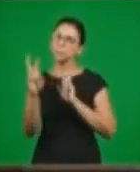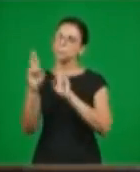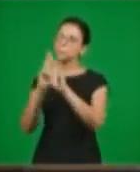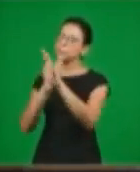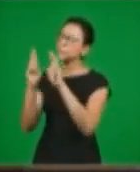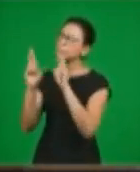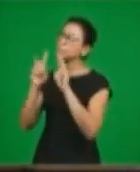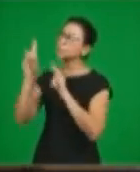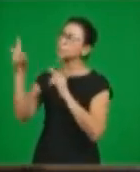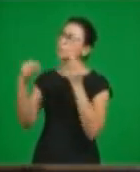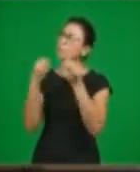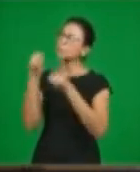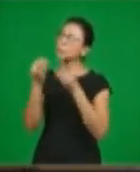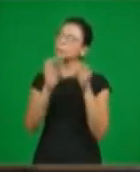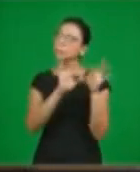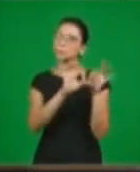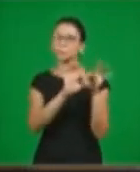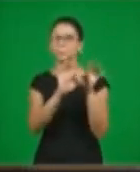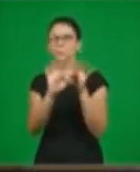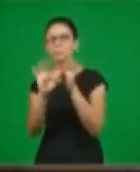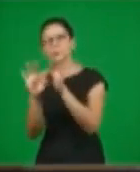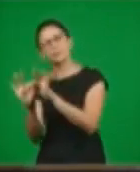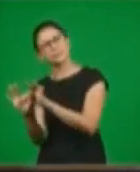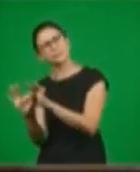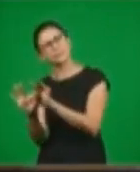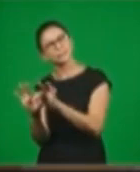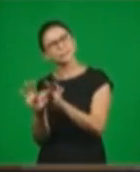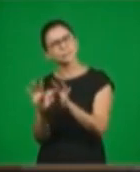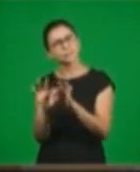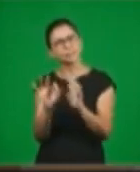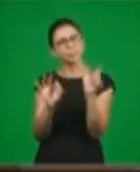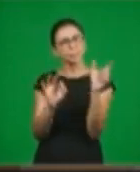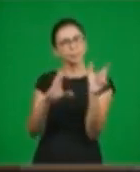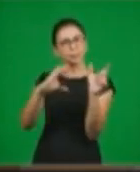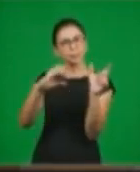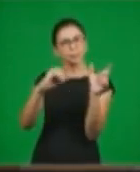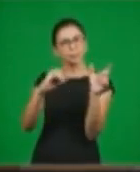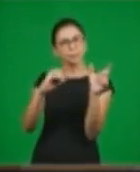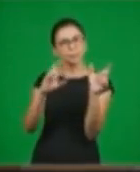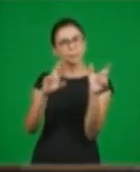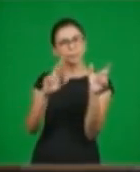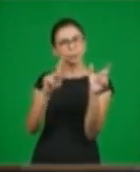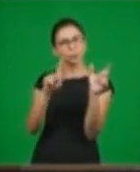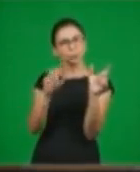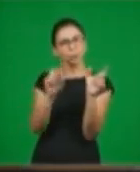body. The word body, prophetically,